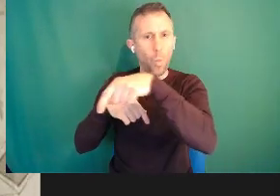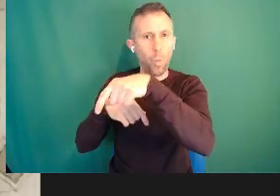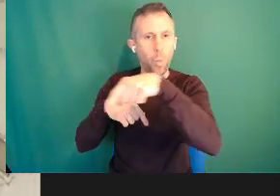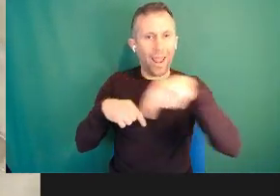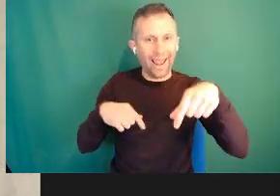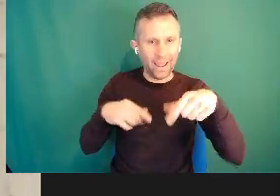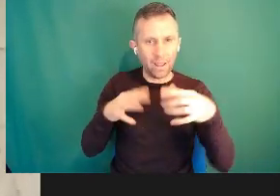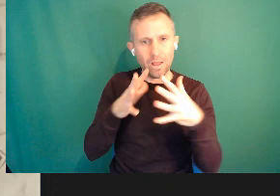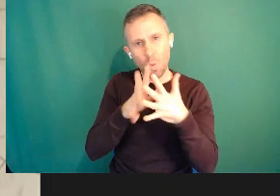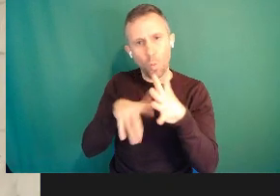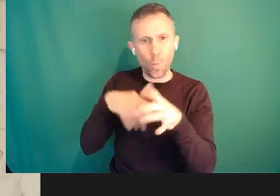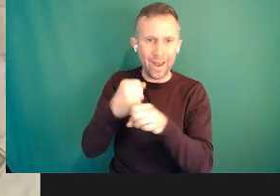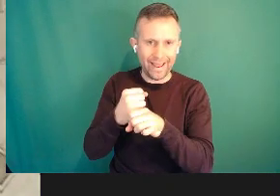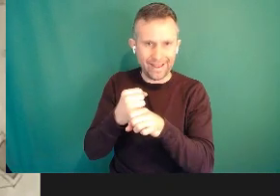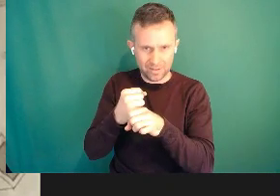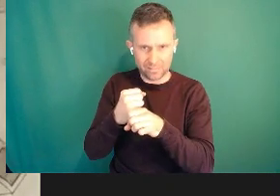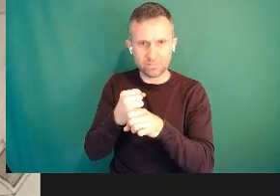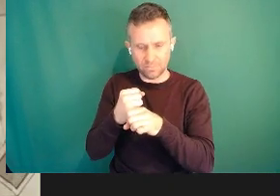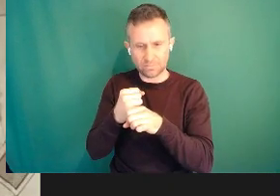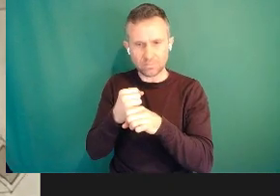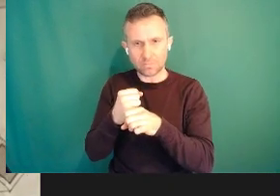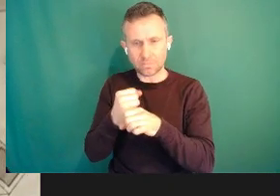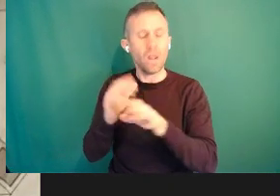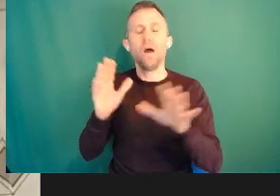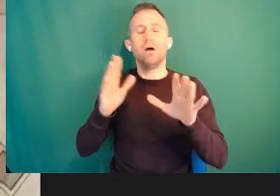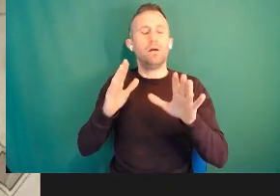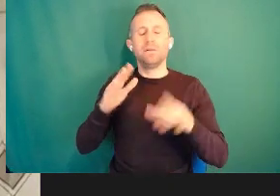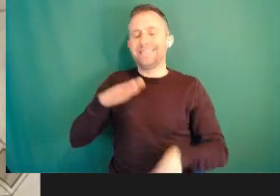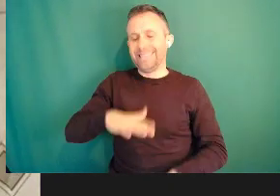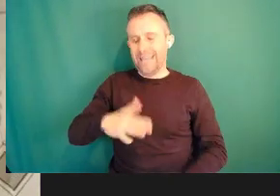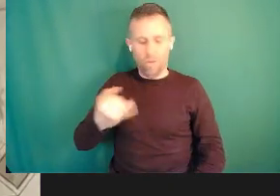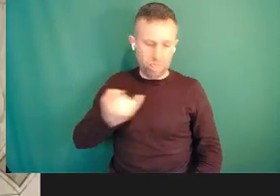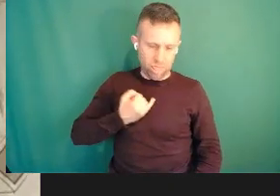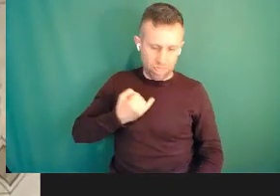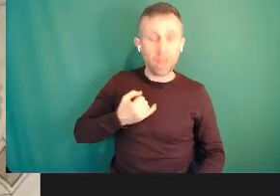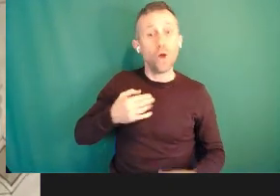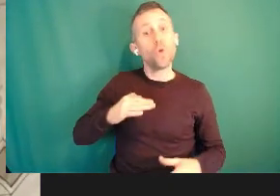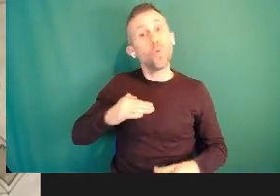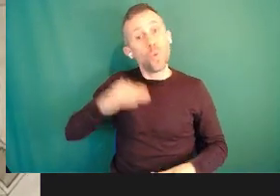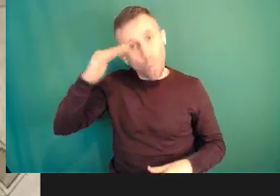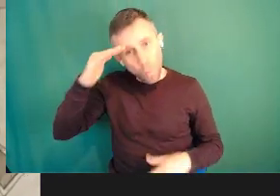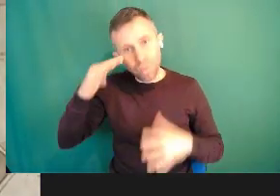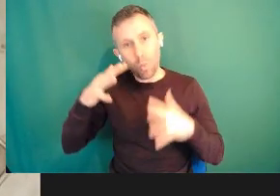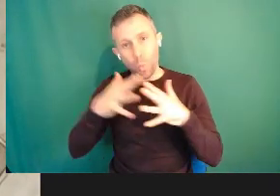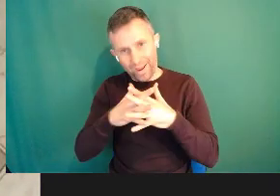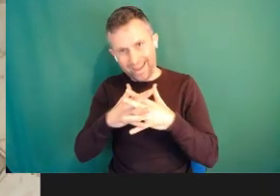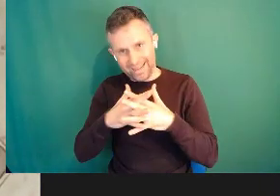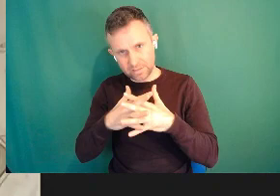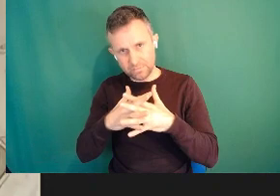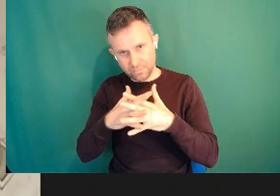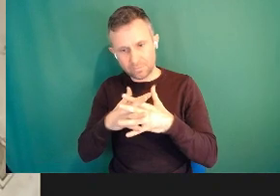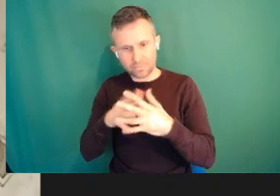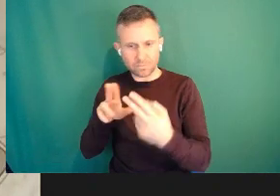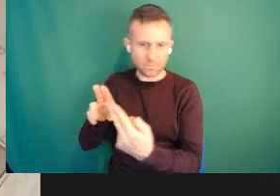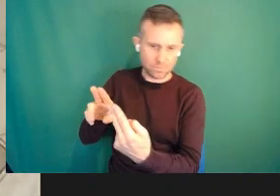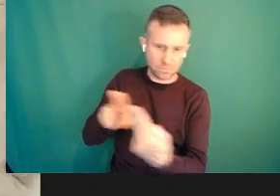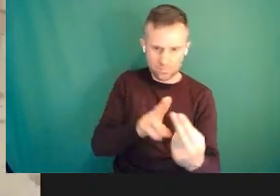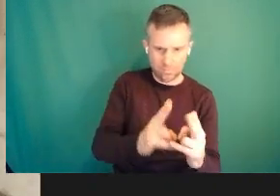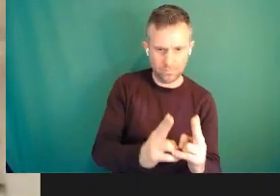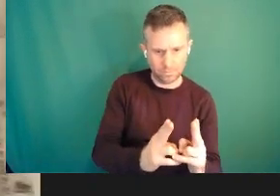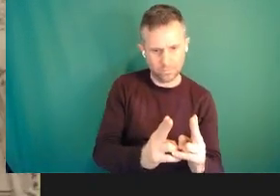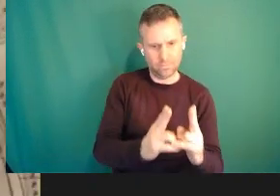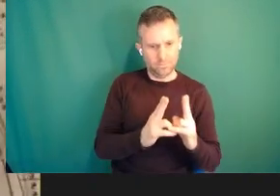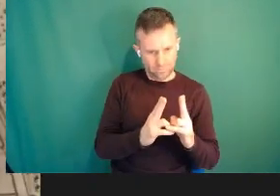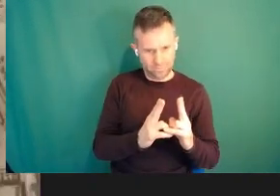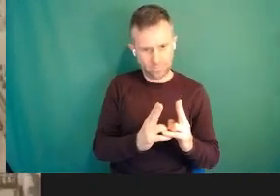north wing, and then this bit here, where it just protrudes out. So our morning room comes to about there, but this whole section here no